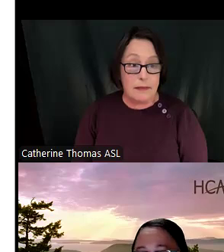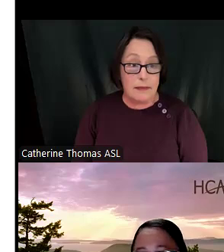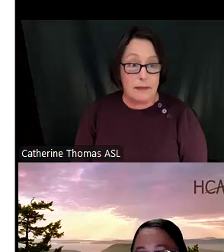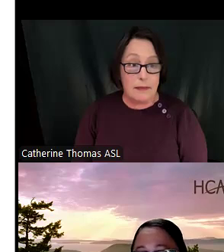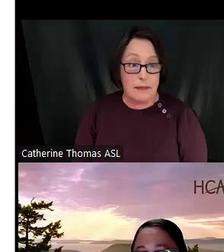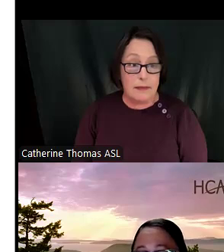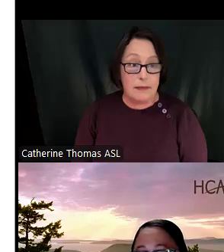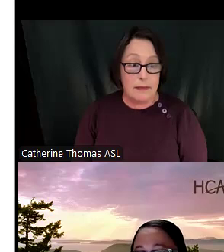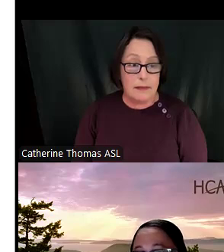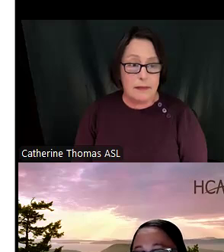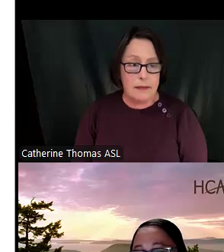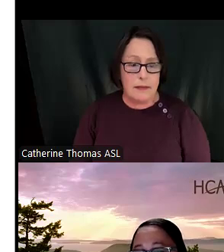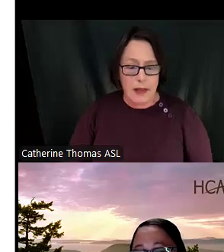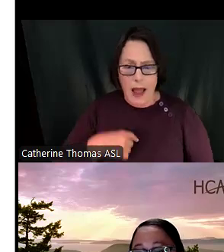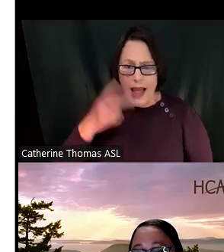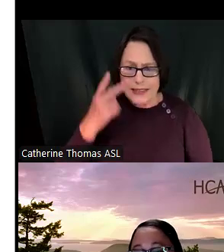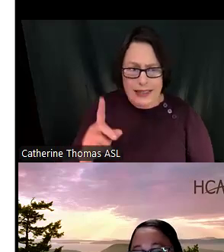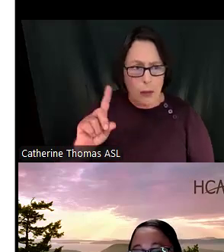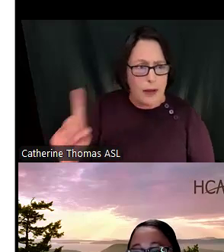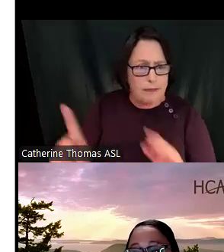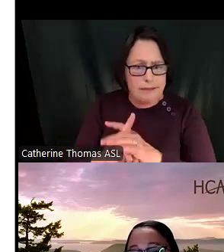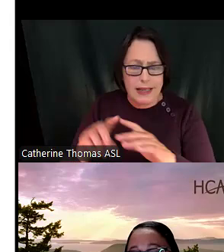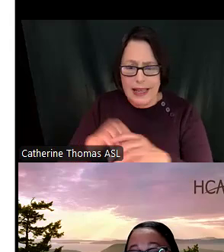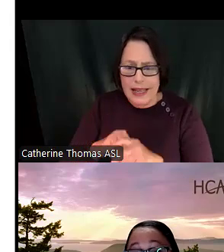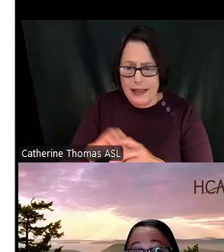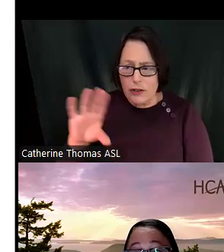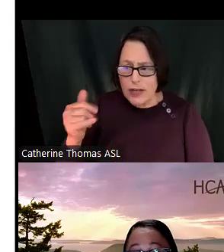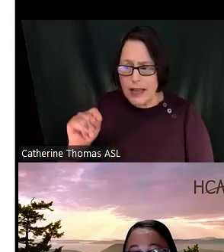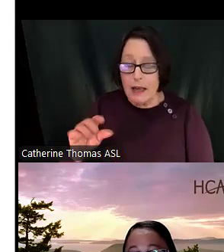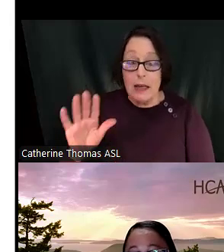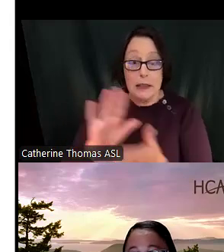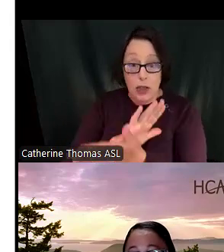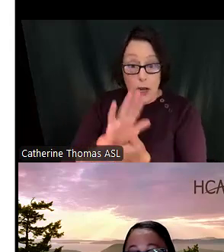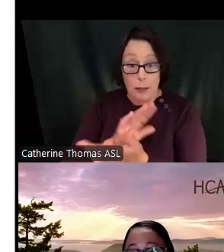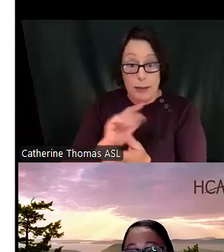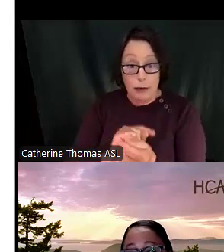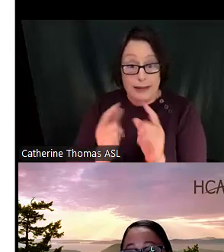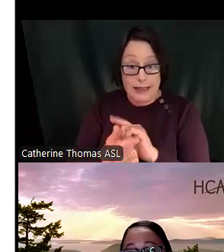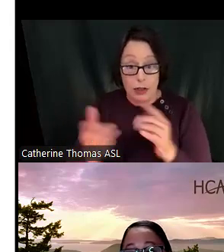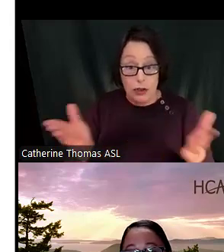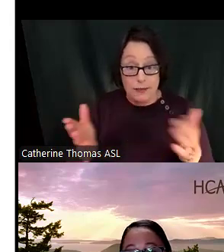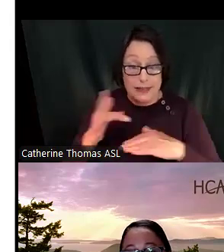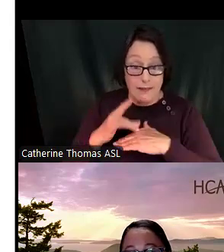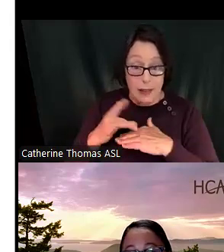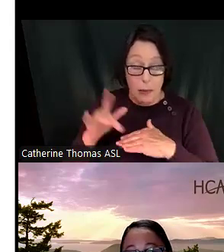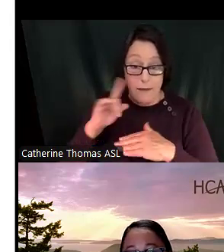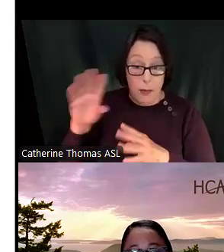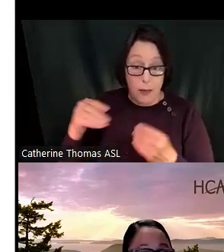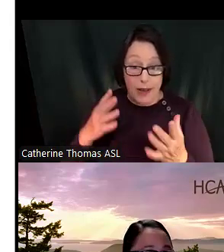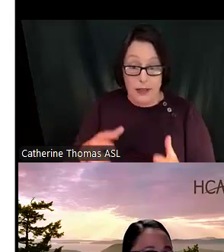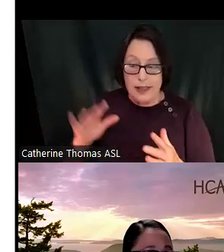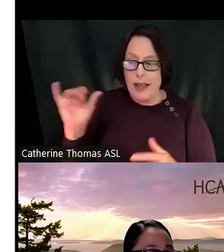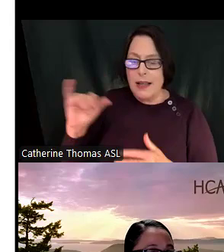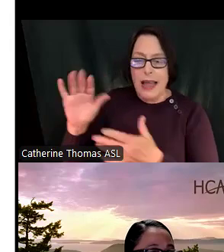Aranza, I see one in the chat. Are document translation services available to providers? Thinking about documents provided